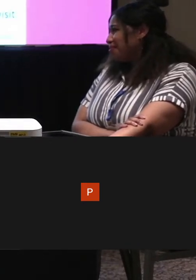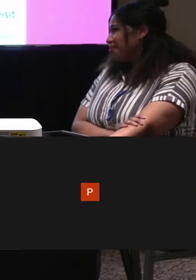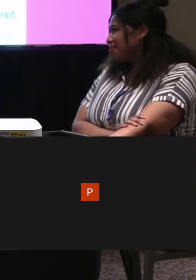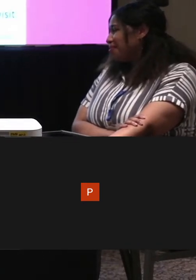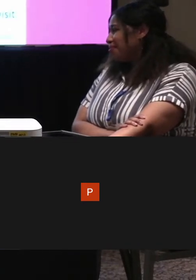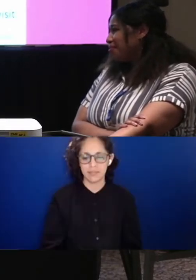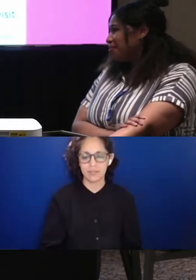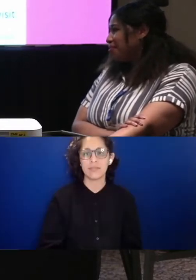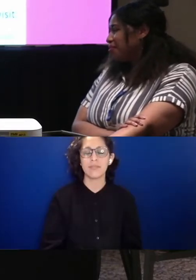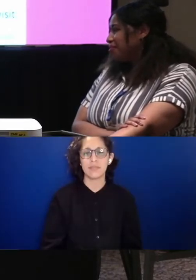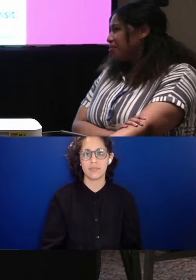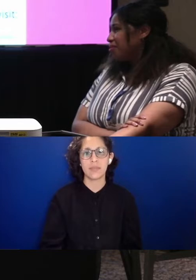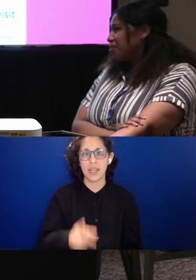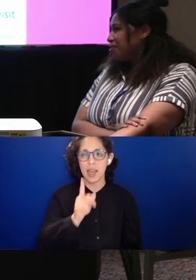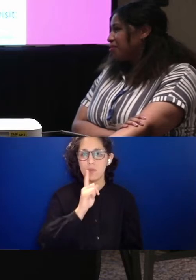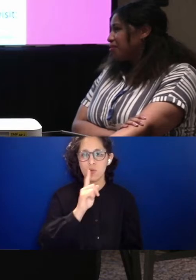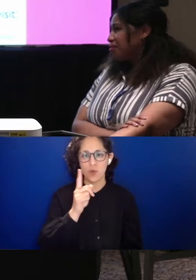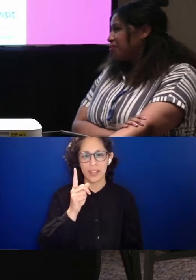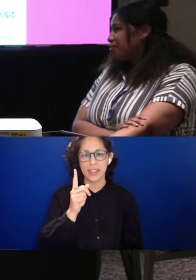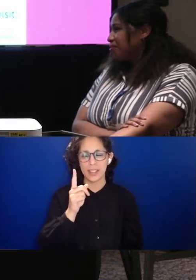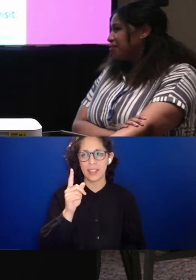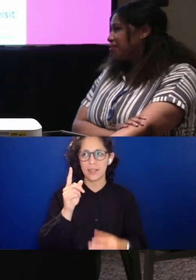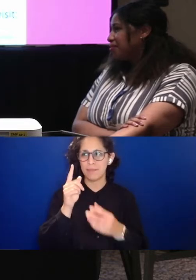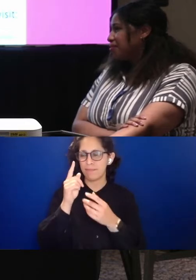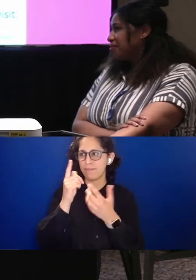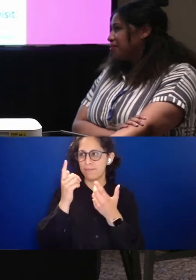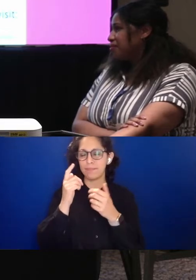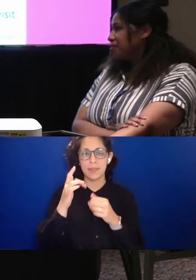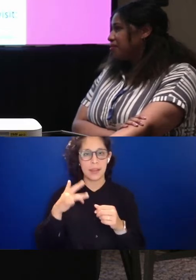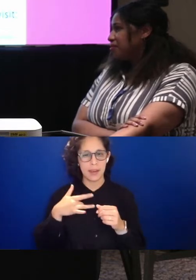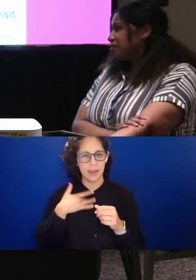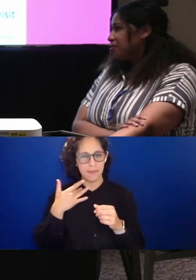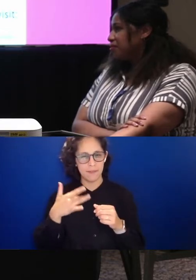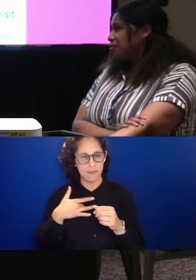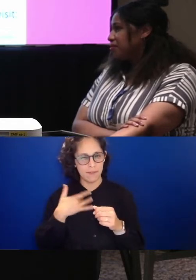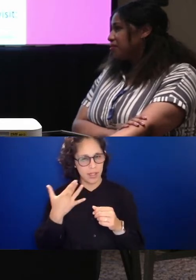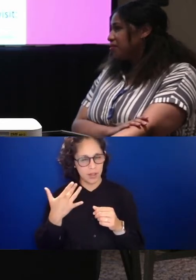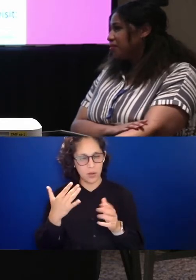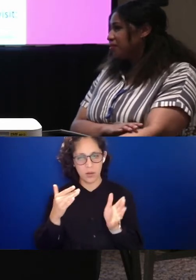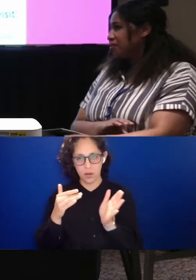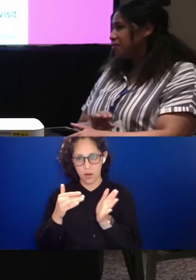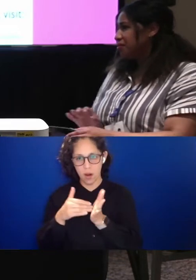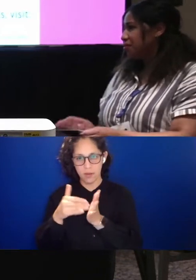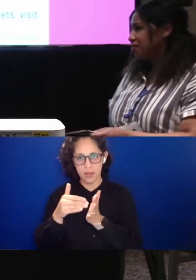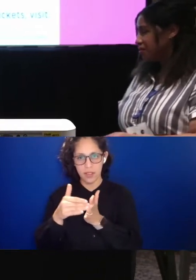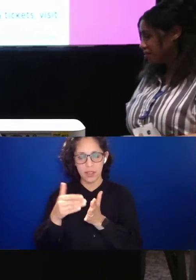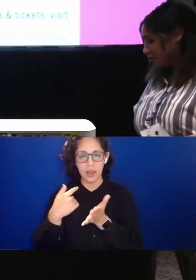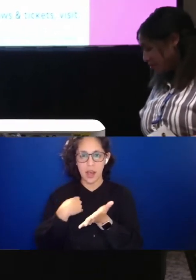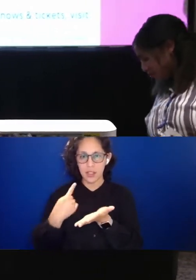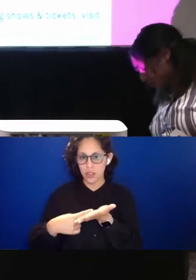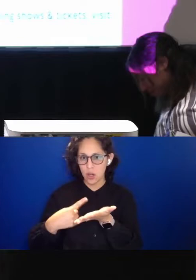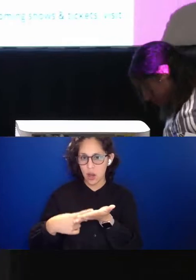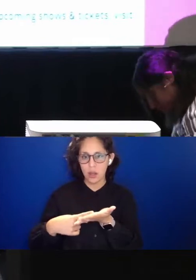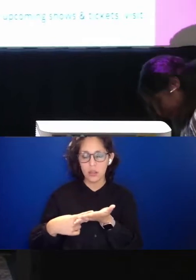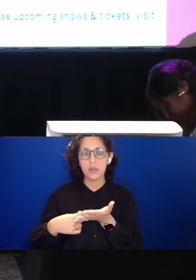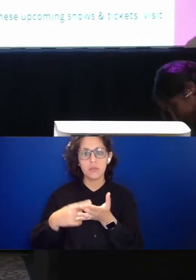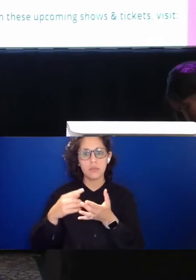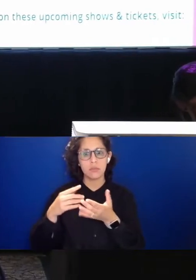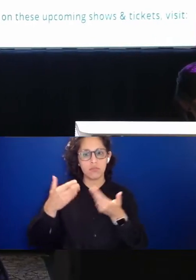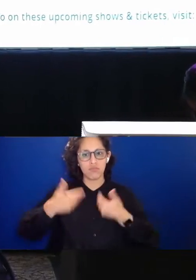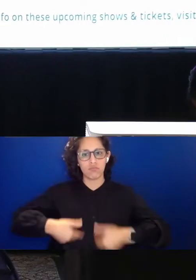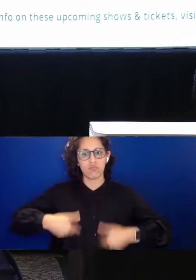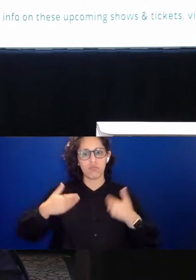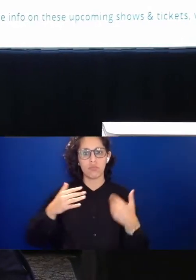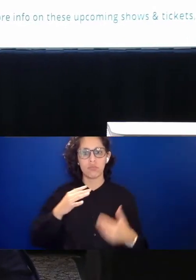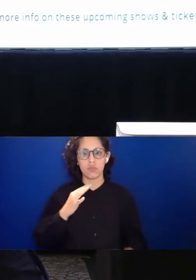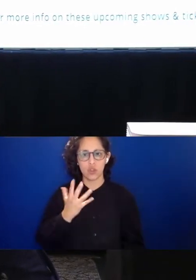Yeah. I'm really interested in, I feel like often when I talk about being a trans artist and that being really integral to my practice,